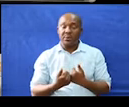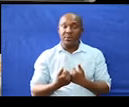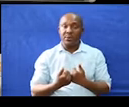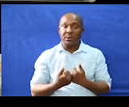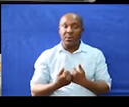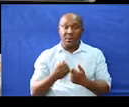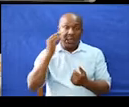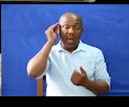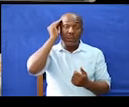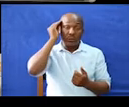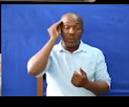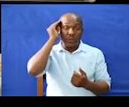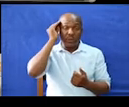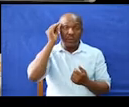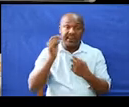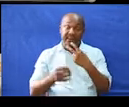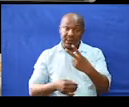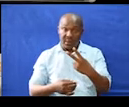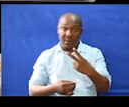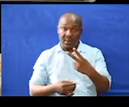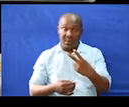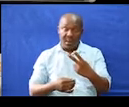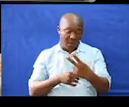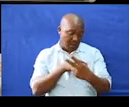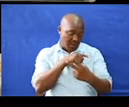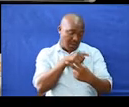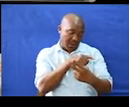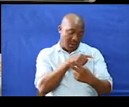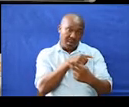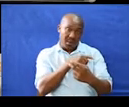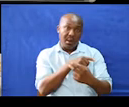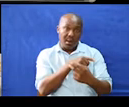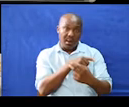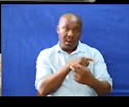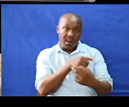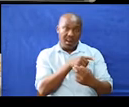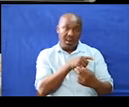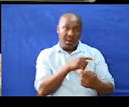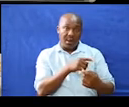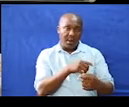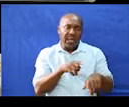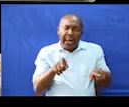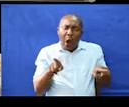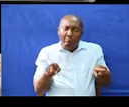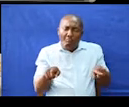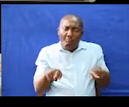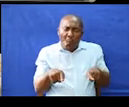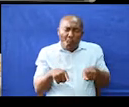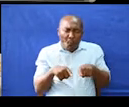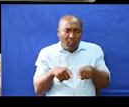assumption, that they developed the muscles from a skin man